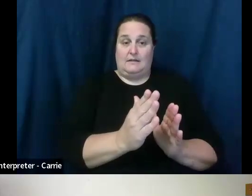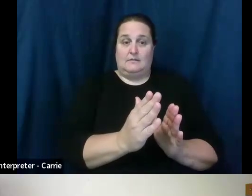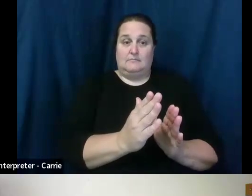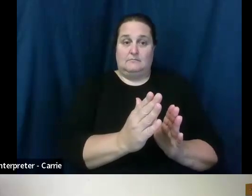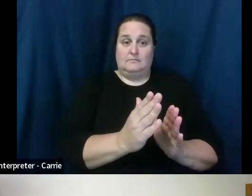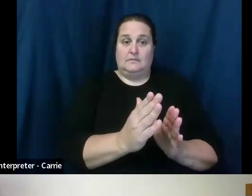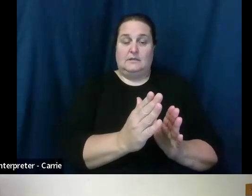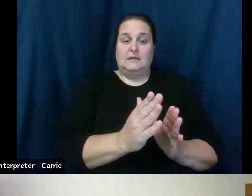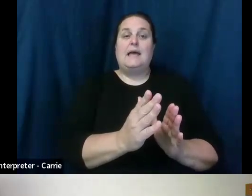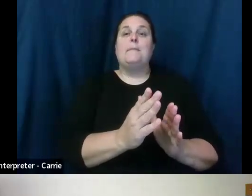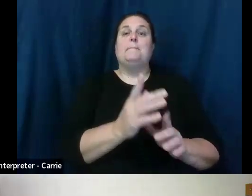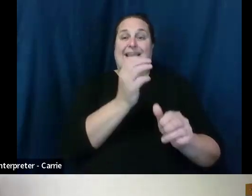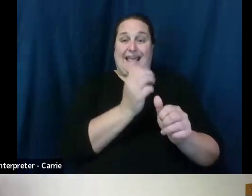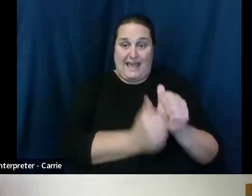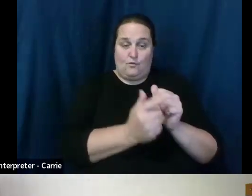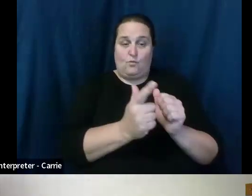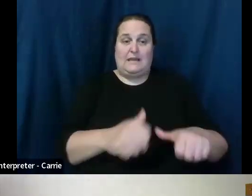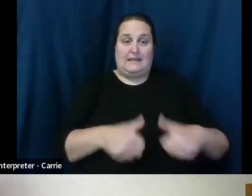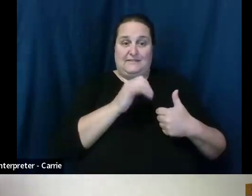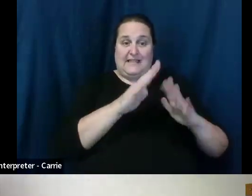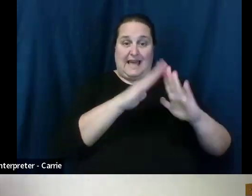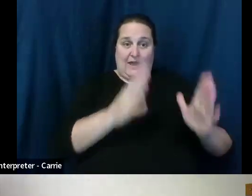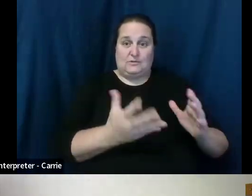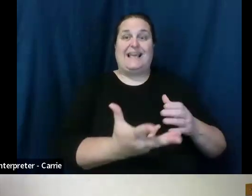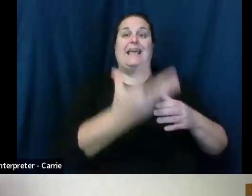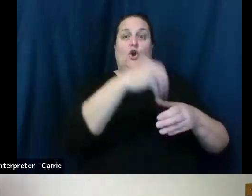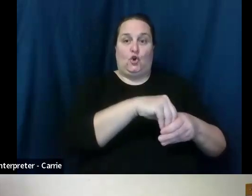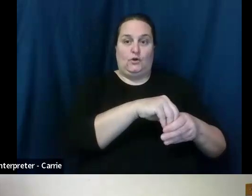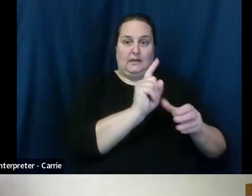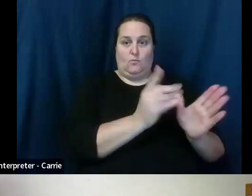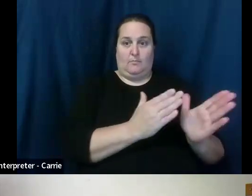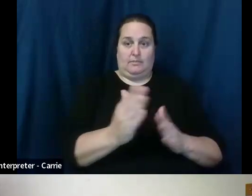in a household will be included in the same plan. Yes, Brooke.